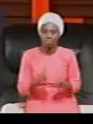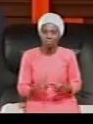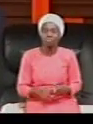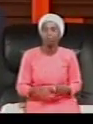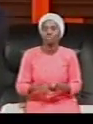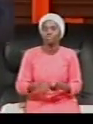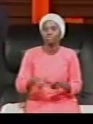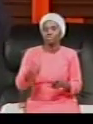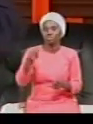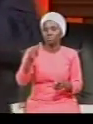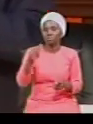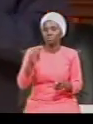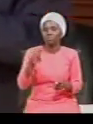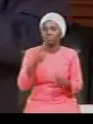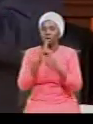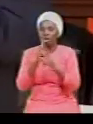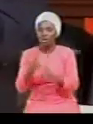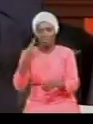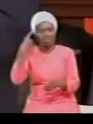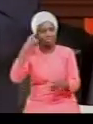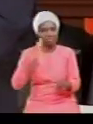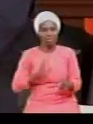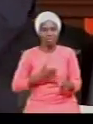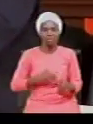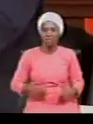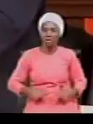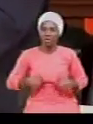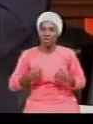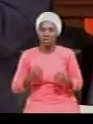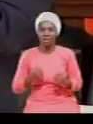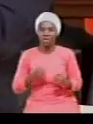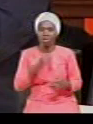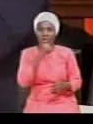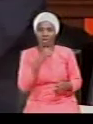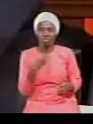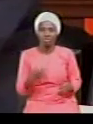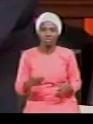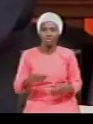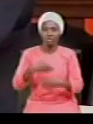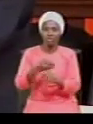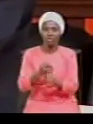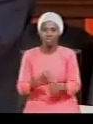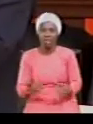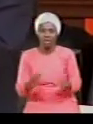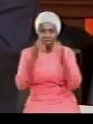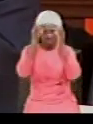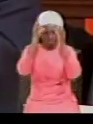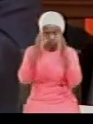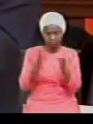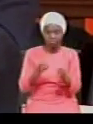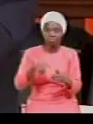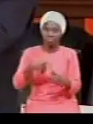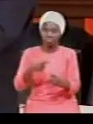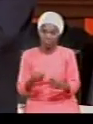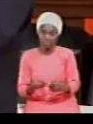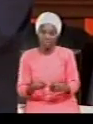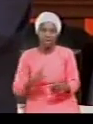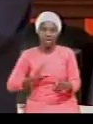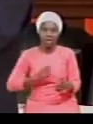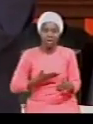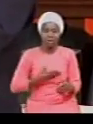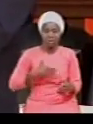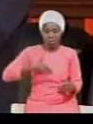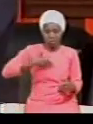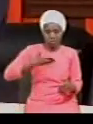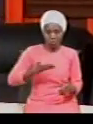of understanding, the age of taking decisions. And then our willingness came